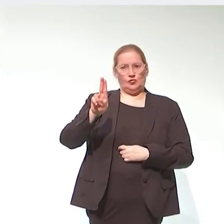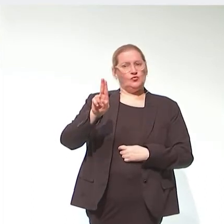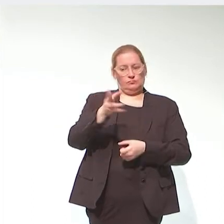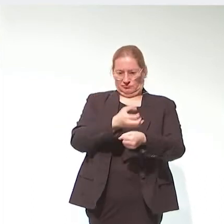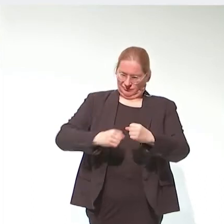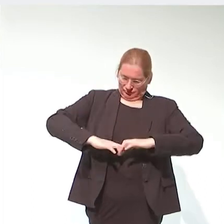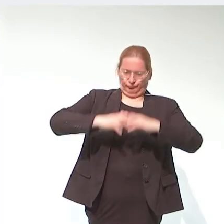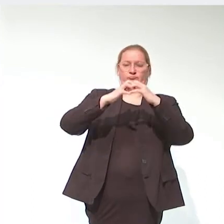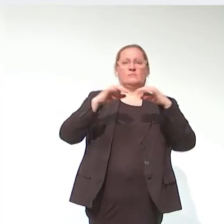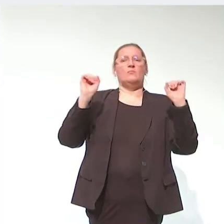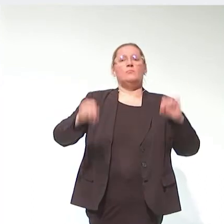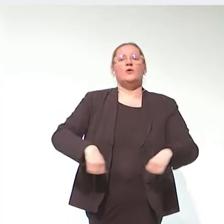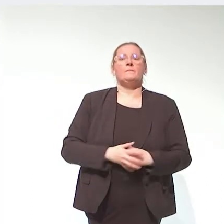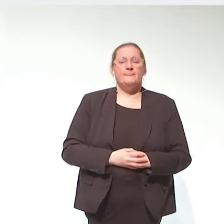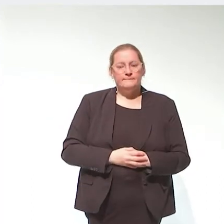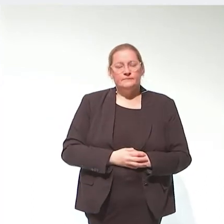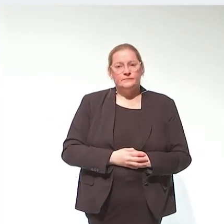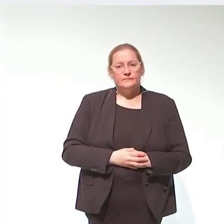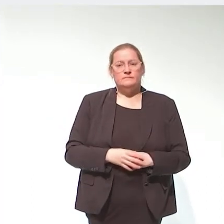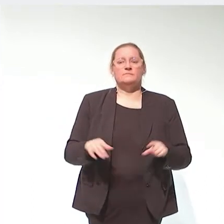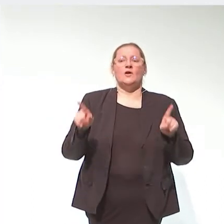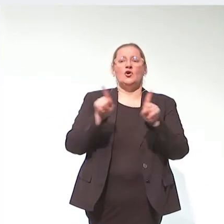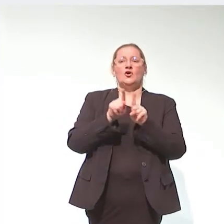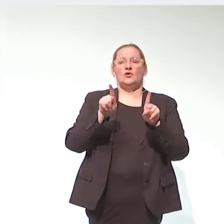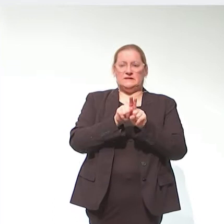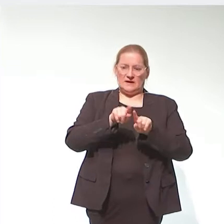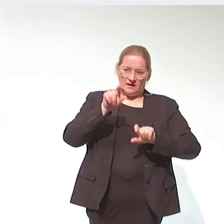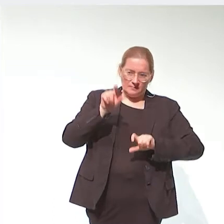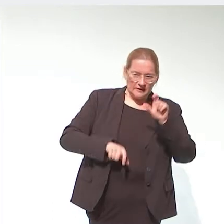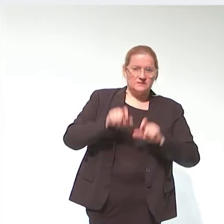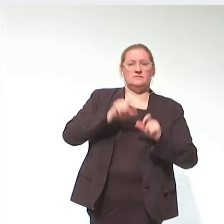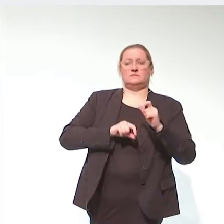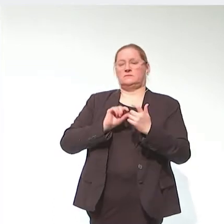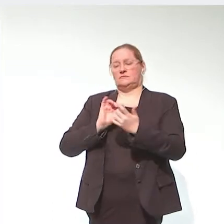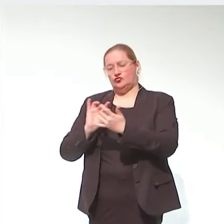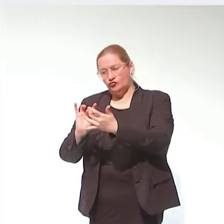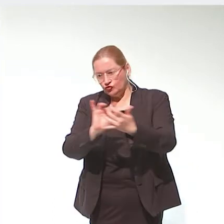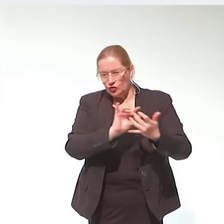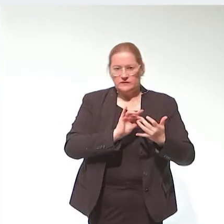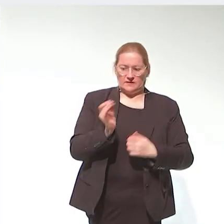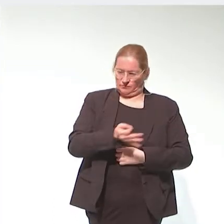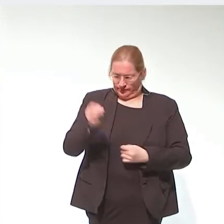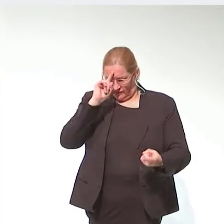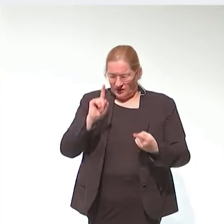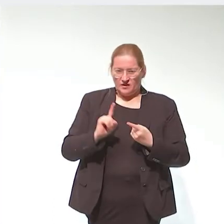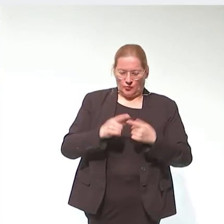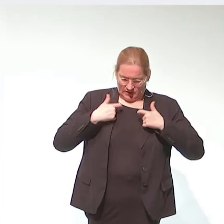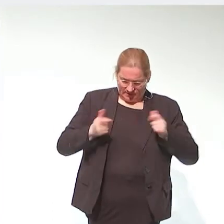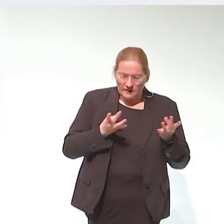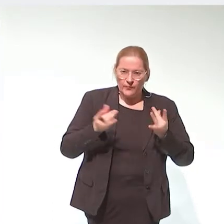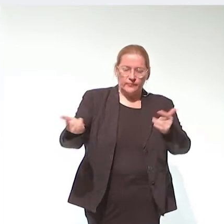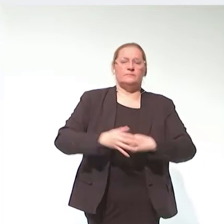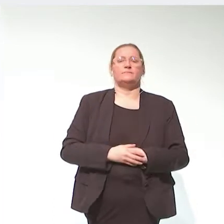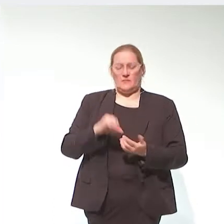contacts should be and should be put. We will expect a lot on your feedback because it is a knowledge center. It is center for